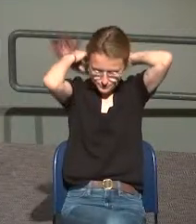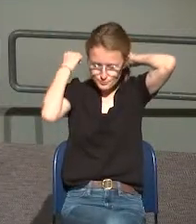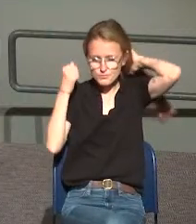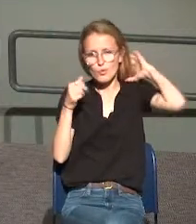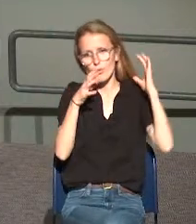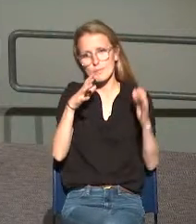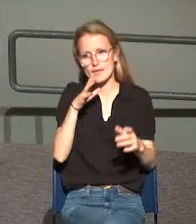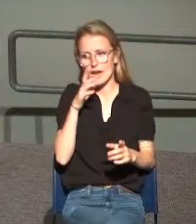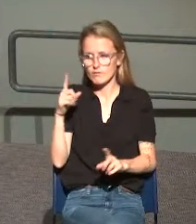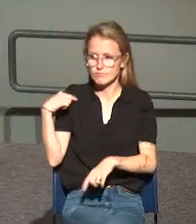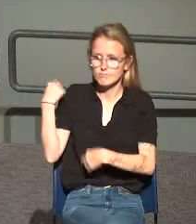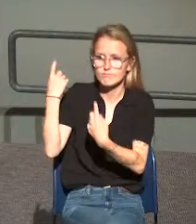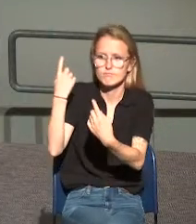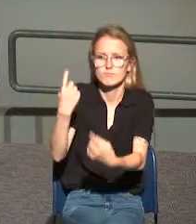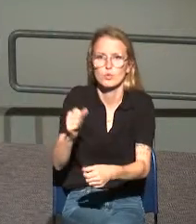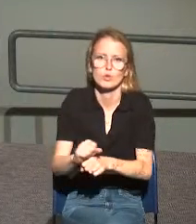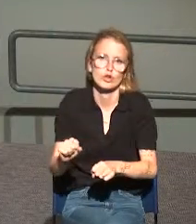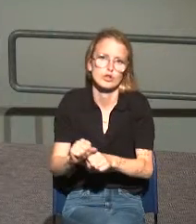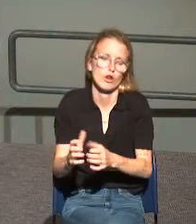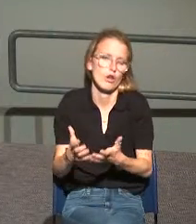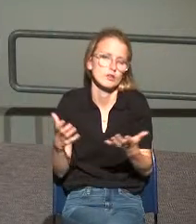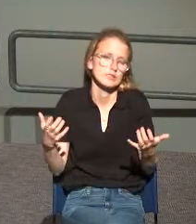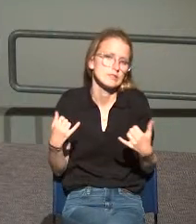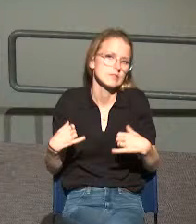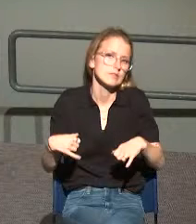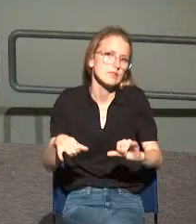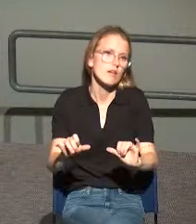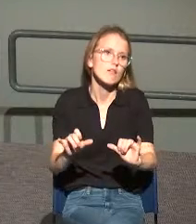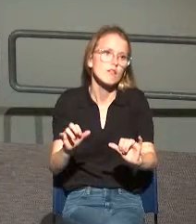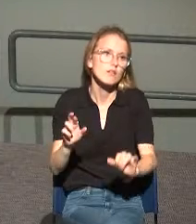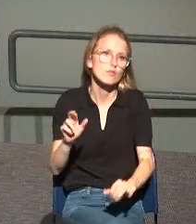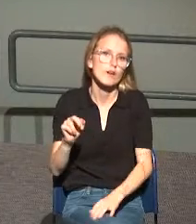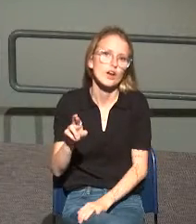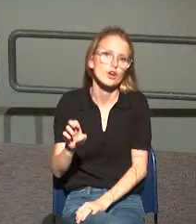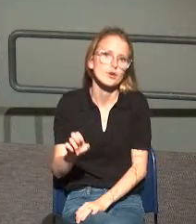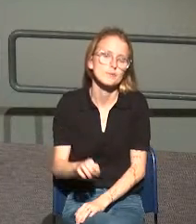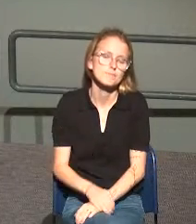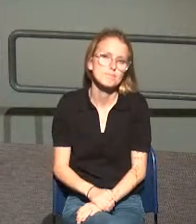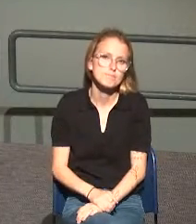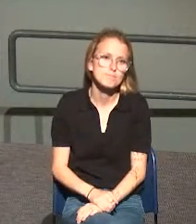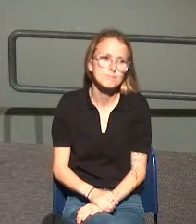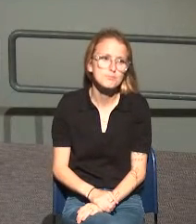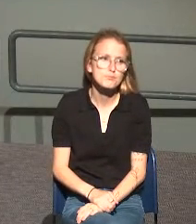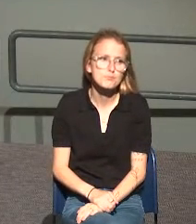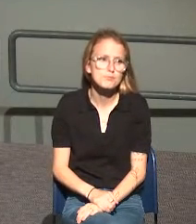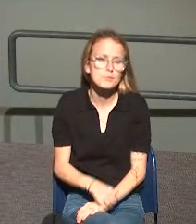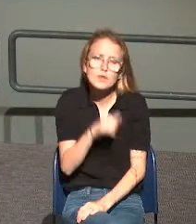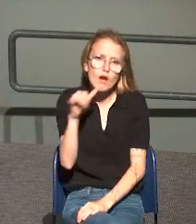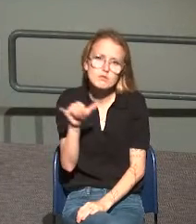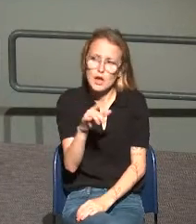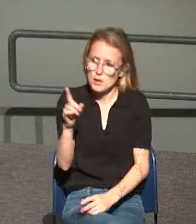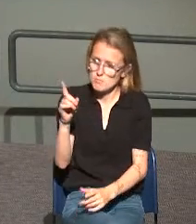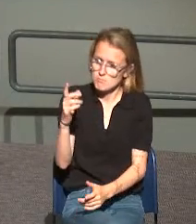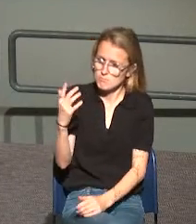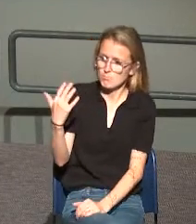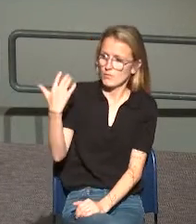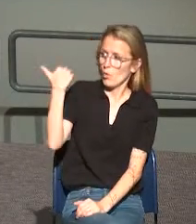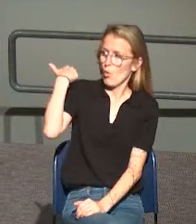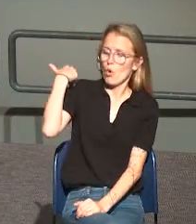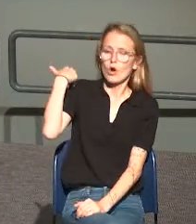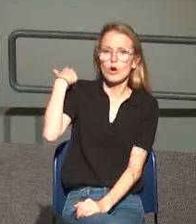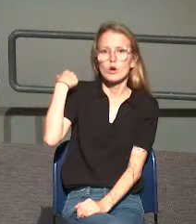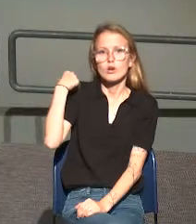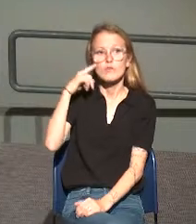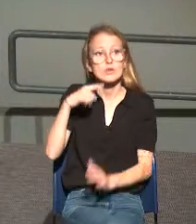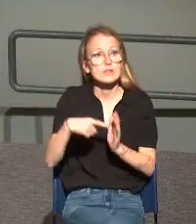not, it's still somewhat of a rarity. Not as much as it has been, but I mean, for